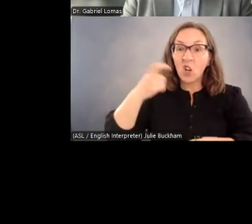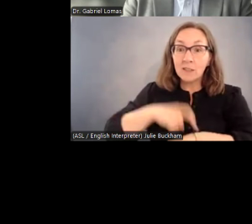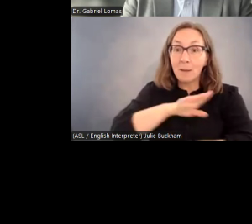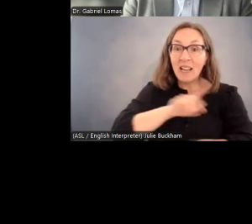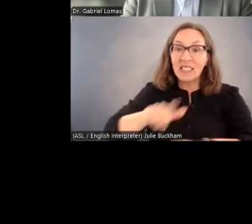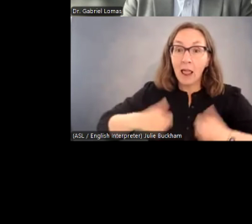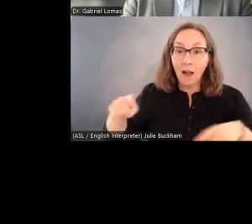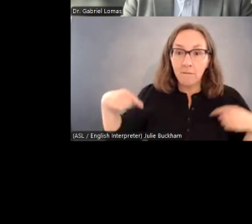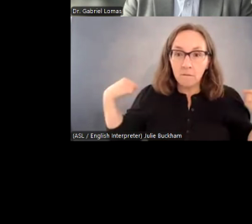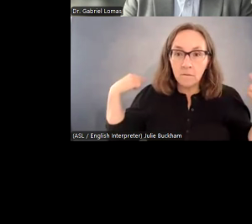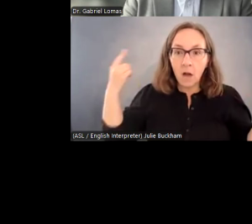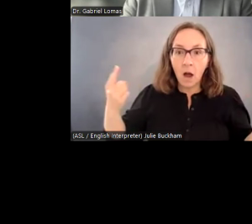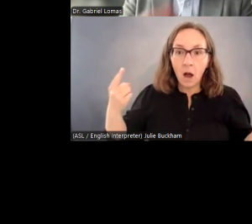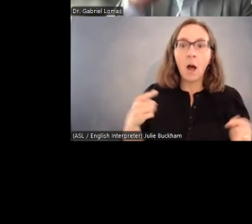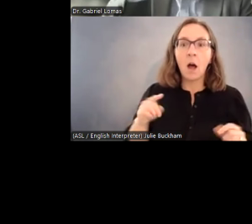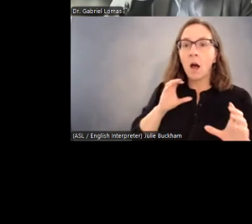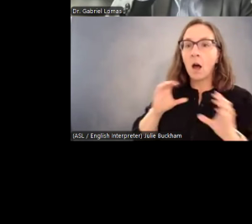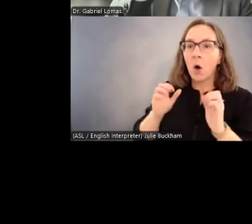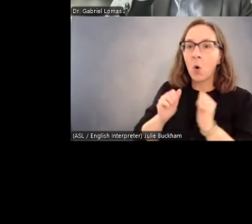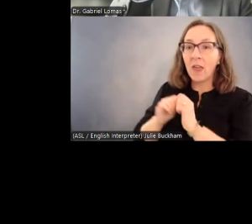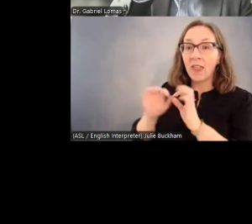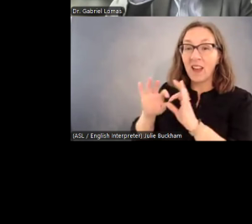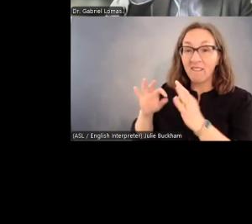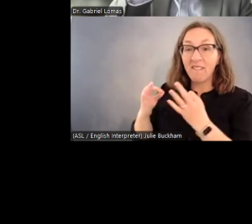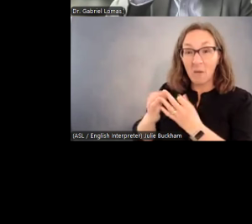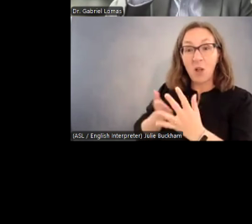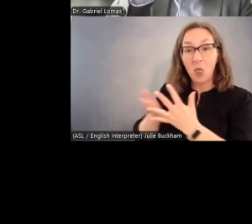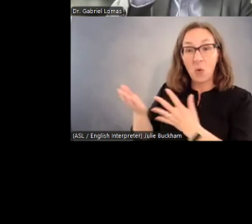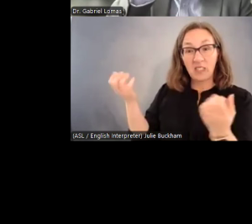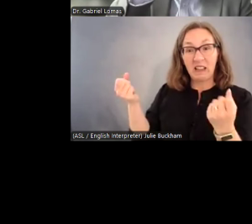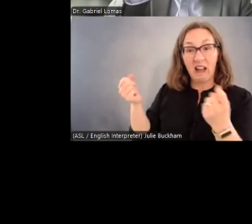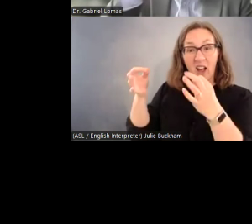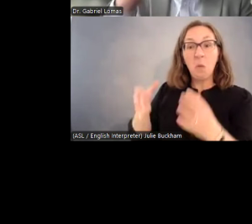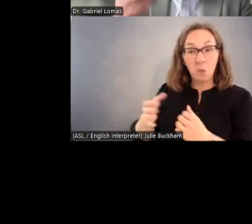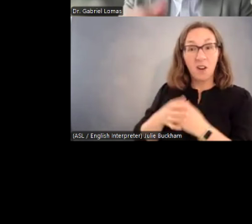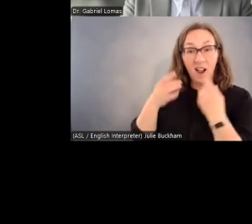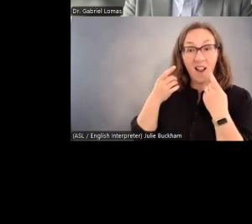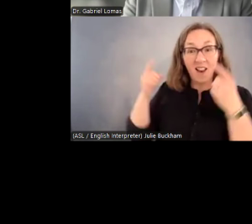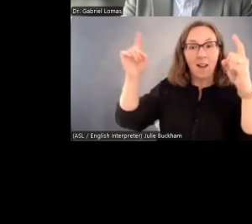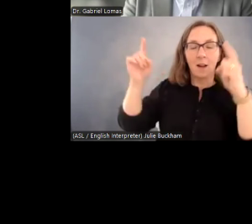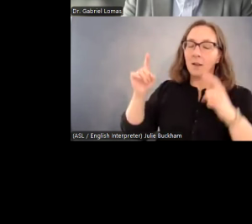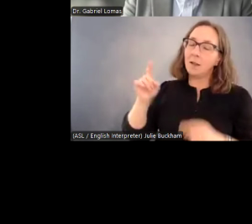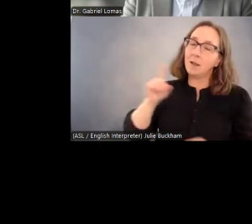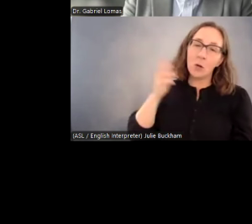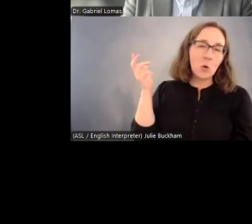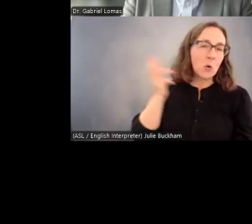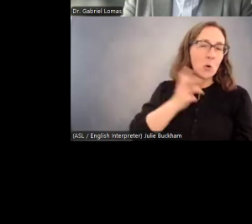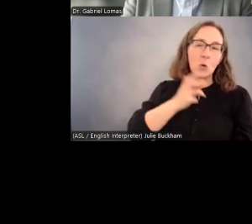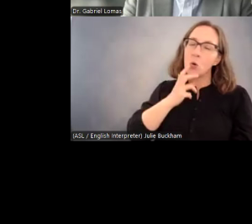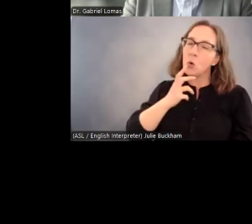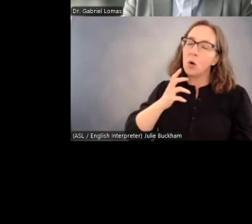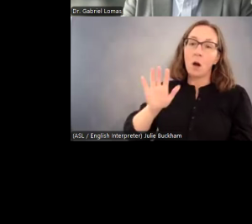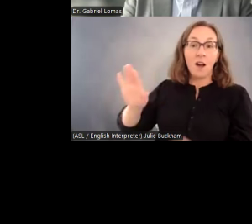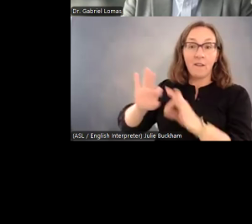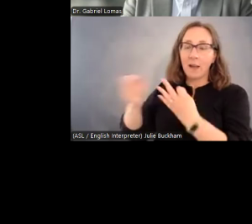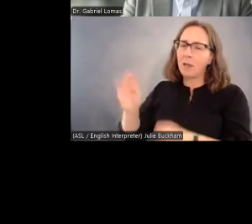he was able to communicate with his family through sign language interpreters, which was such an emotional experience for his